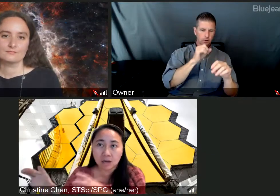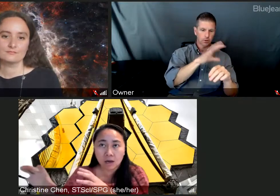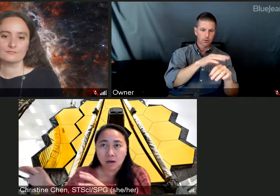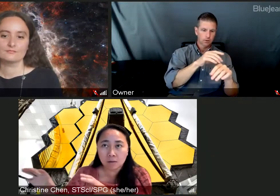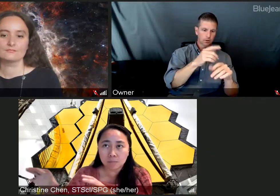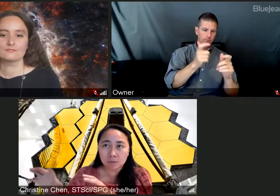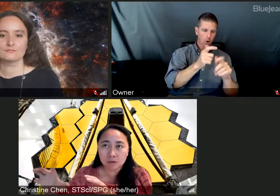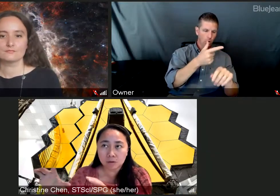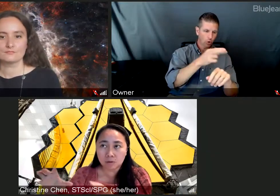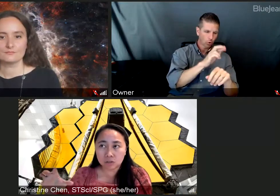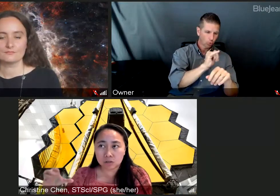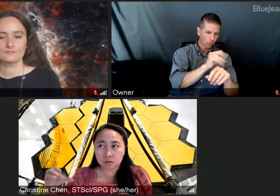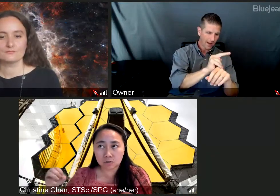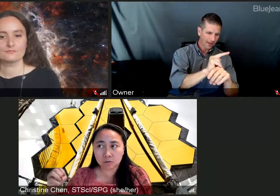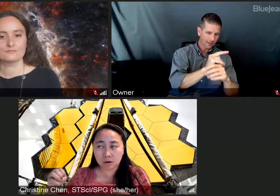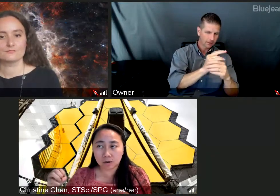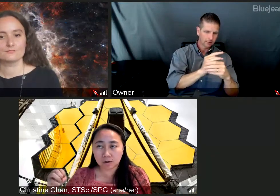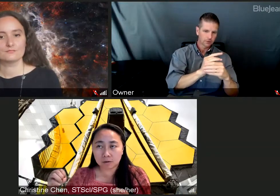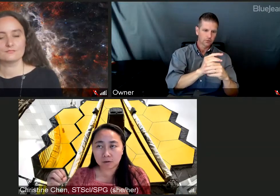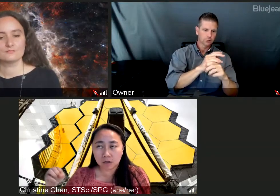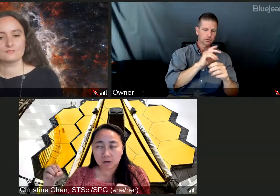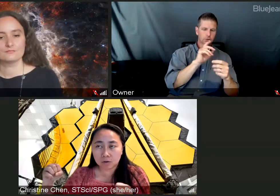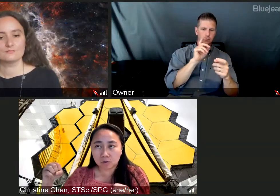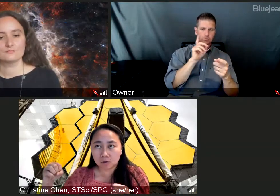grains, to